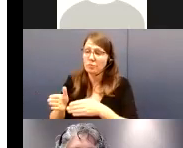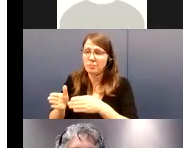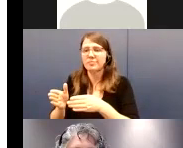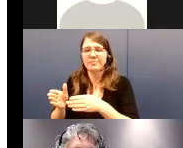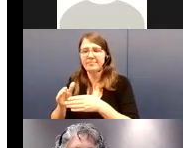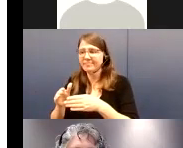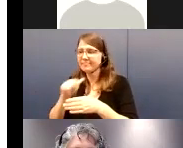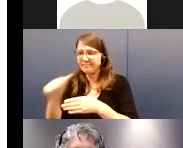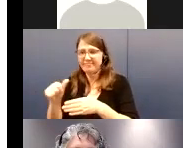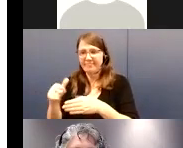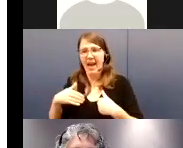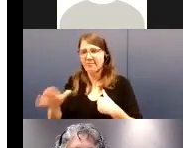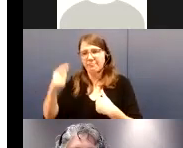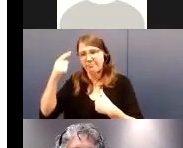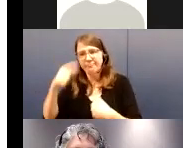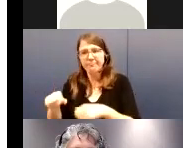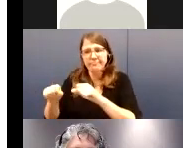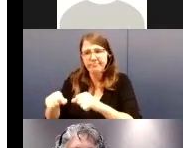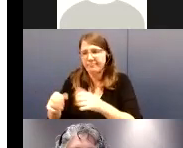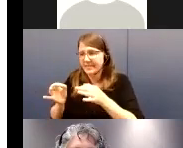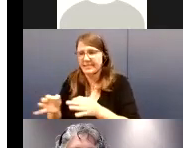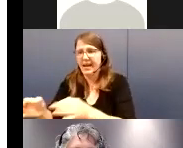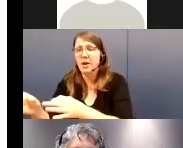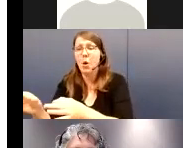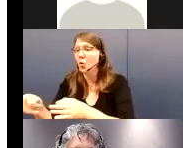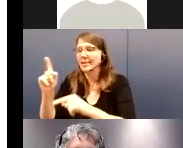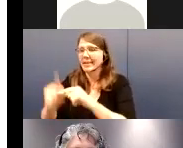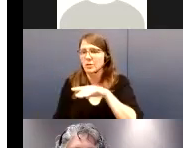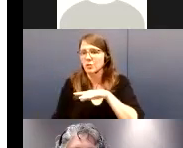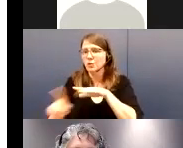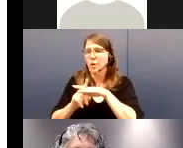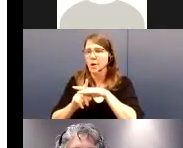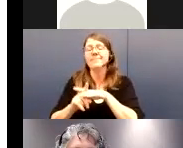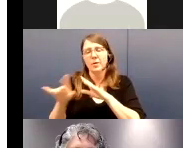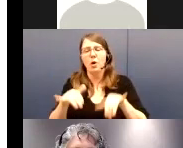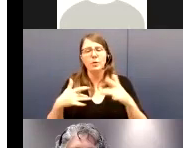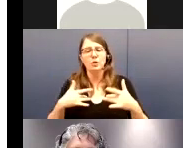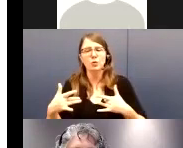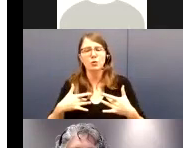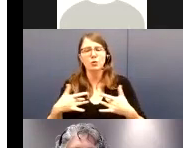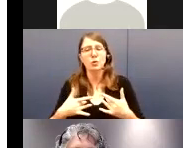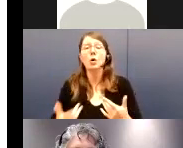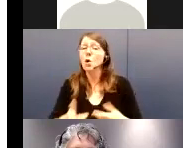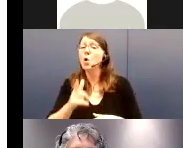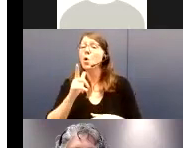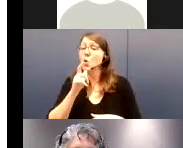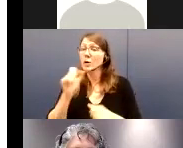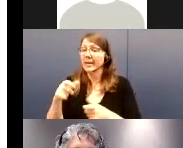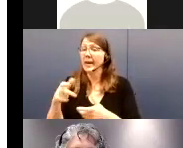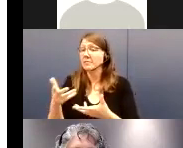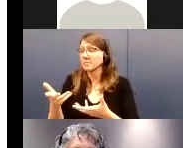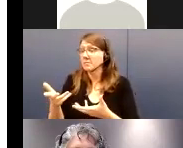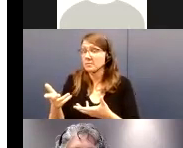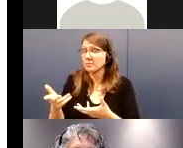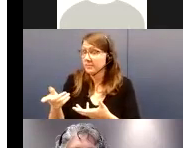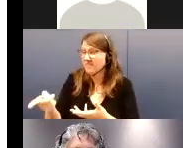right? Common concern. But who can share? So if they don't have capacity, do they have capacity in